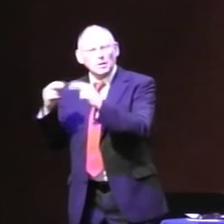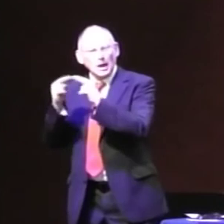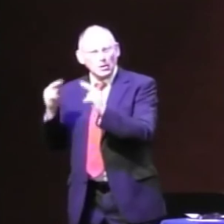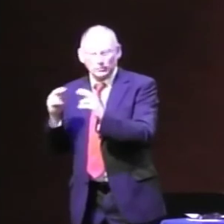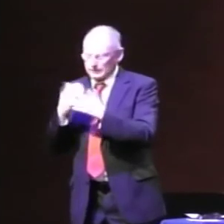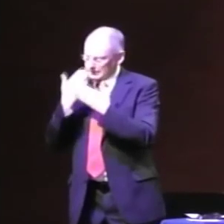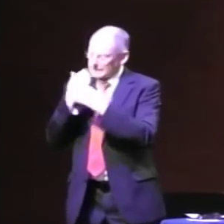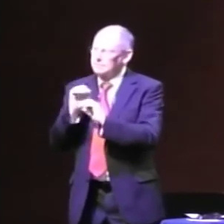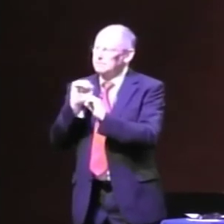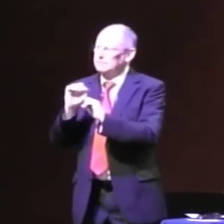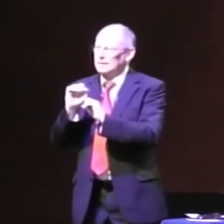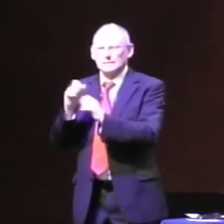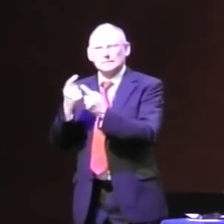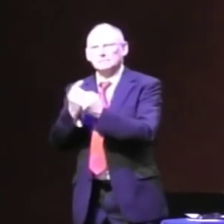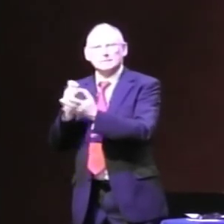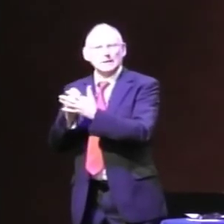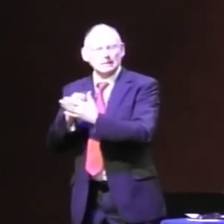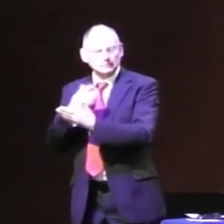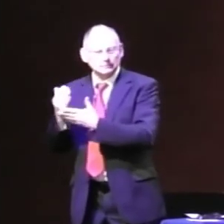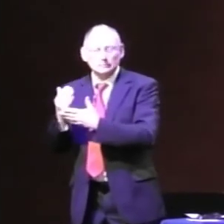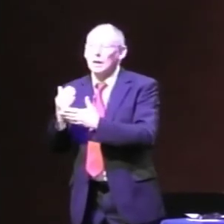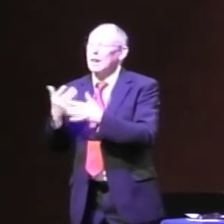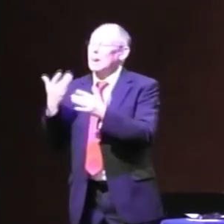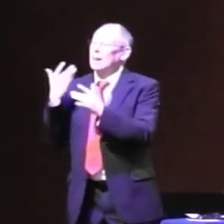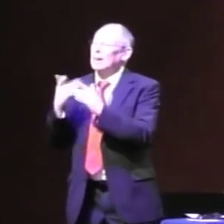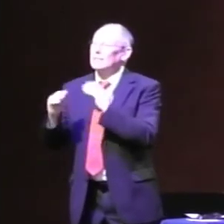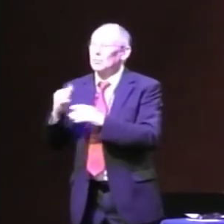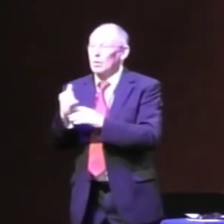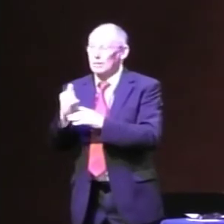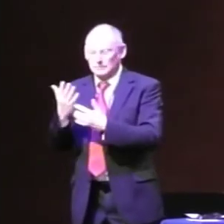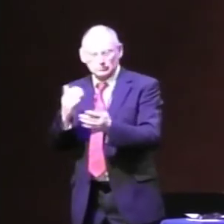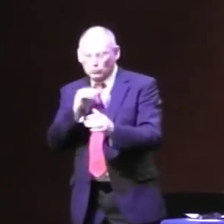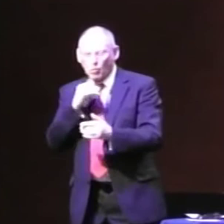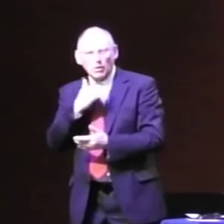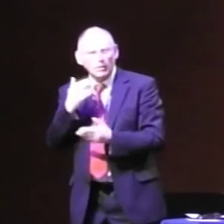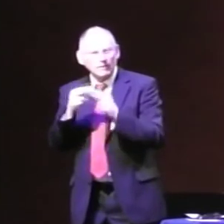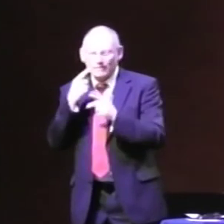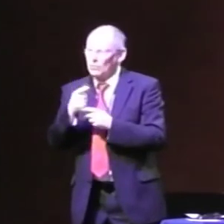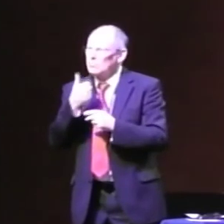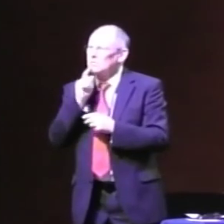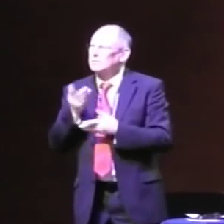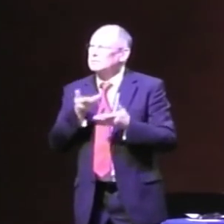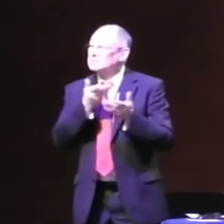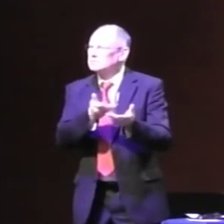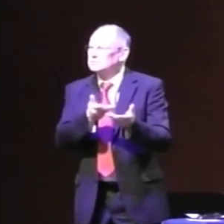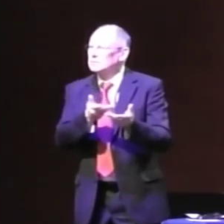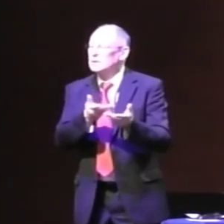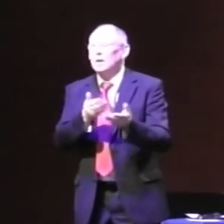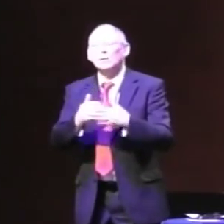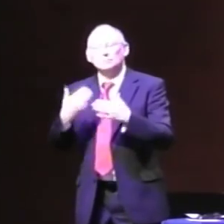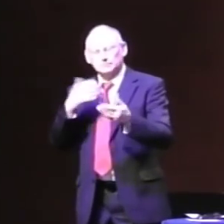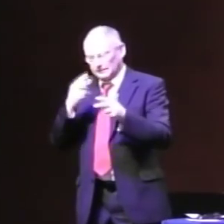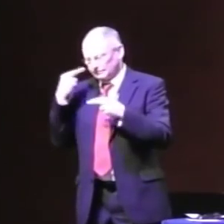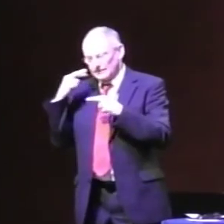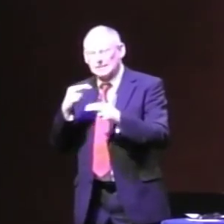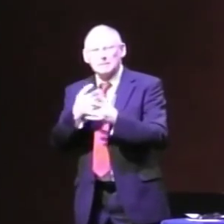is seen as a commodity, has left Scotland with woefully inadequate numbers of houses for public rent. Our history has seen